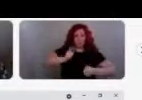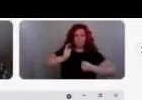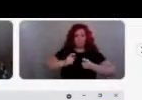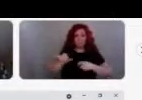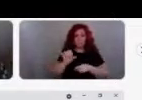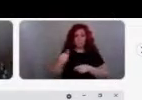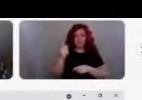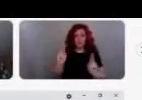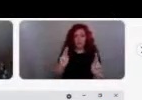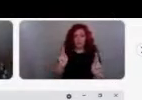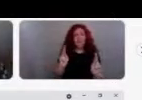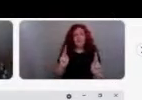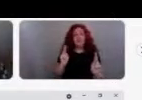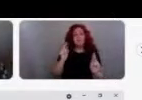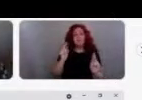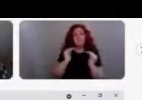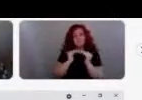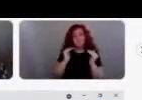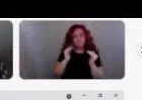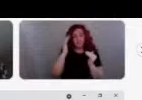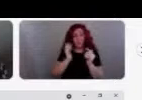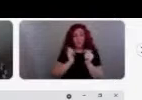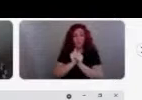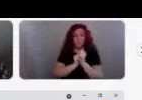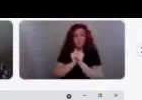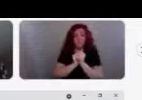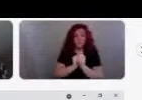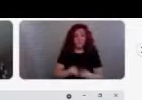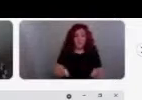that's why competitive competitiveness is extremely important to my community